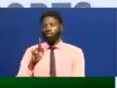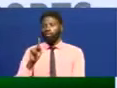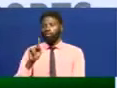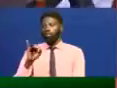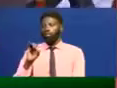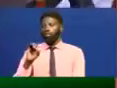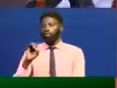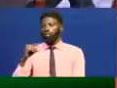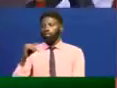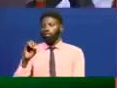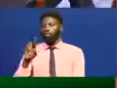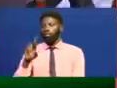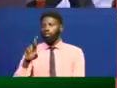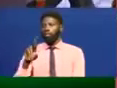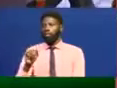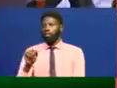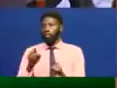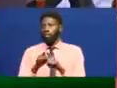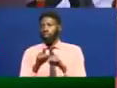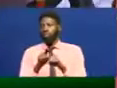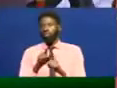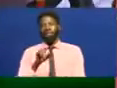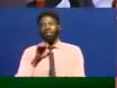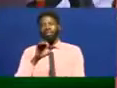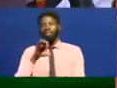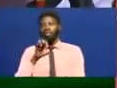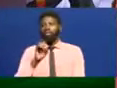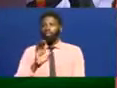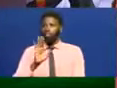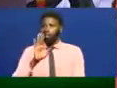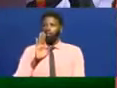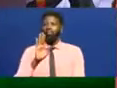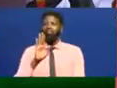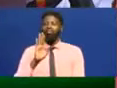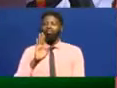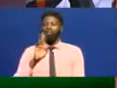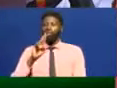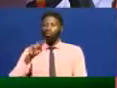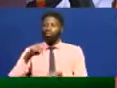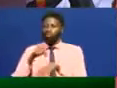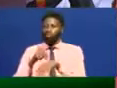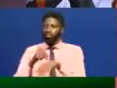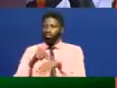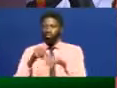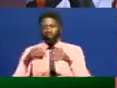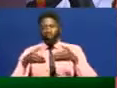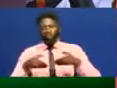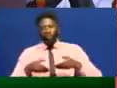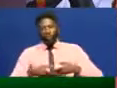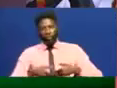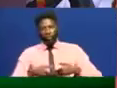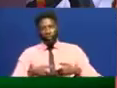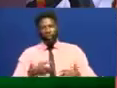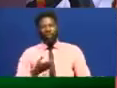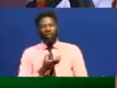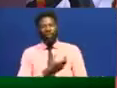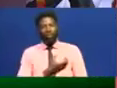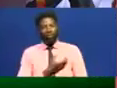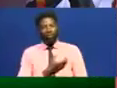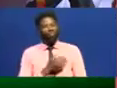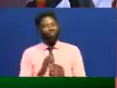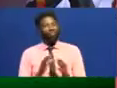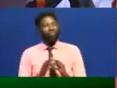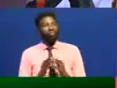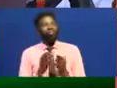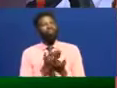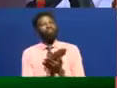the CEO of the Kenya, the National Youth Council. Good people, there